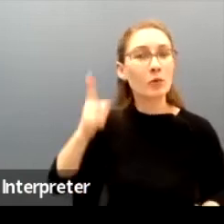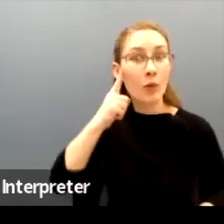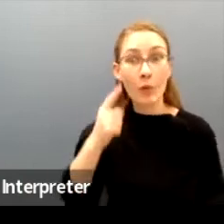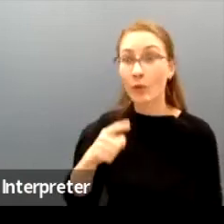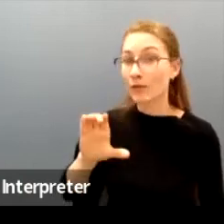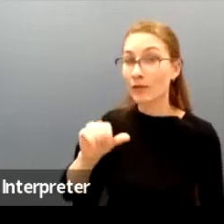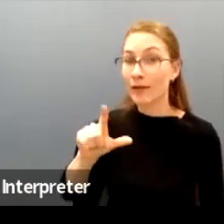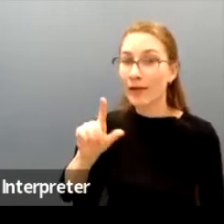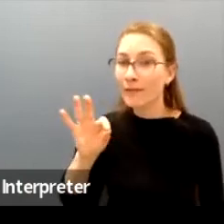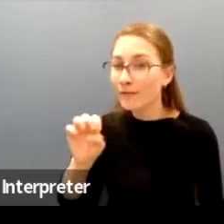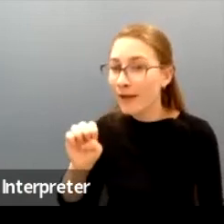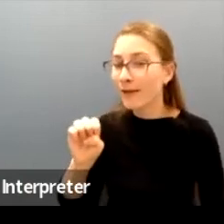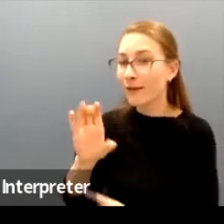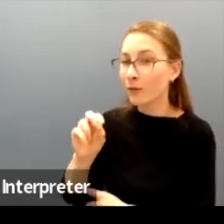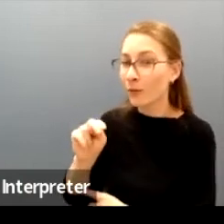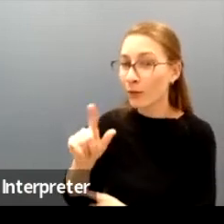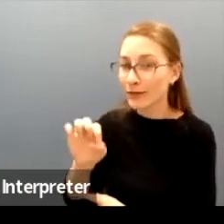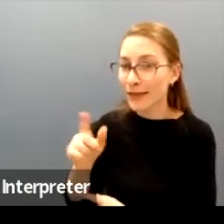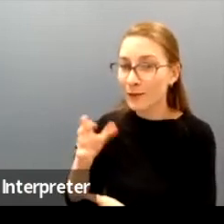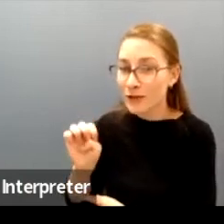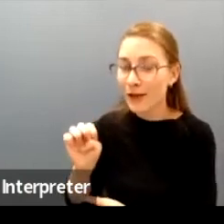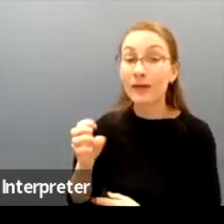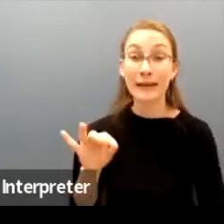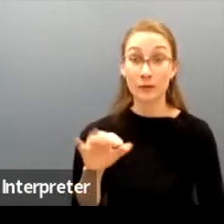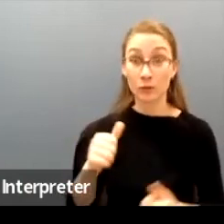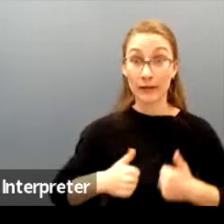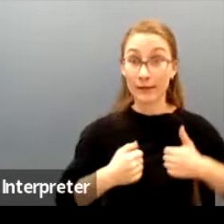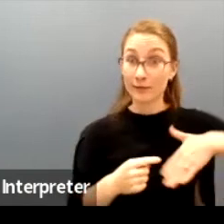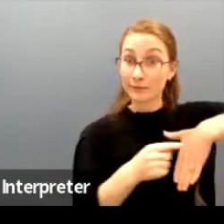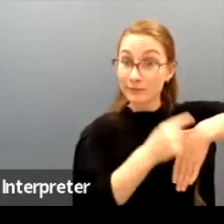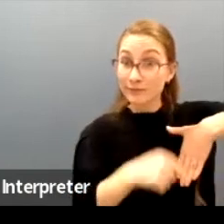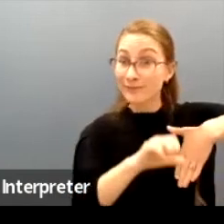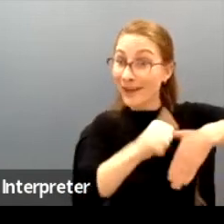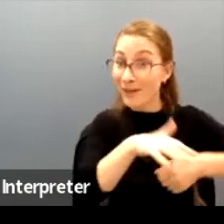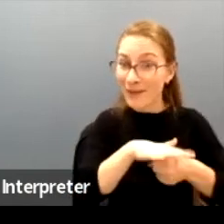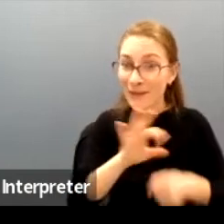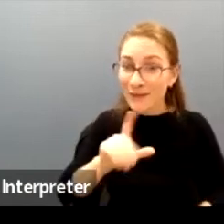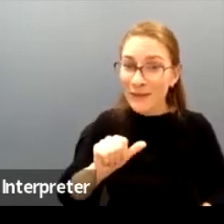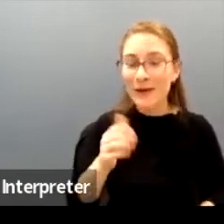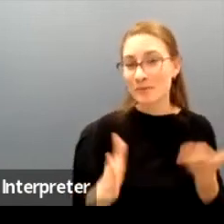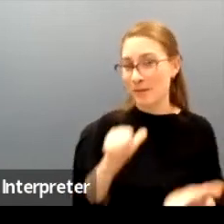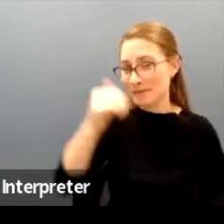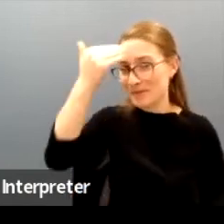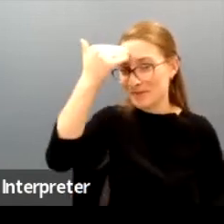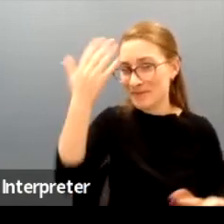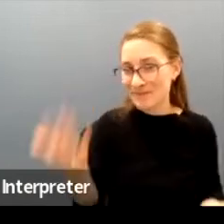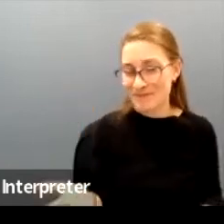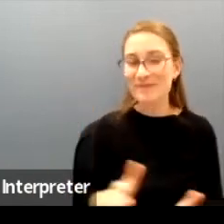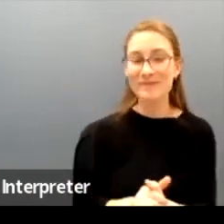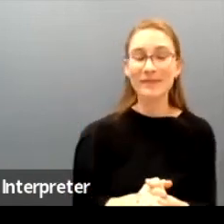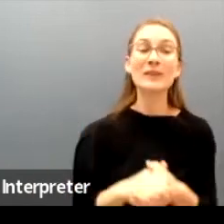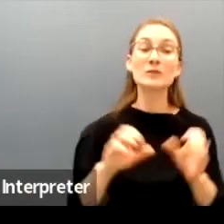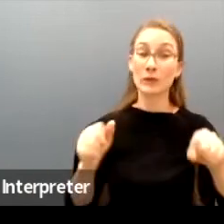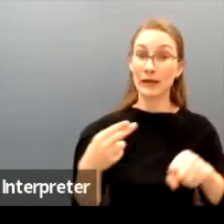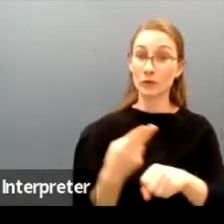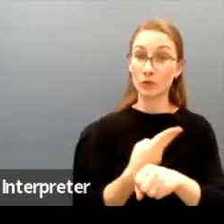might not hear those words as frequently. So fringe words don't have to be used only for high-tech devices. You can use those for low-tech and